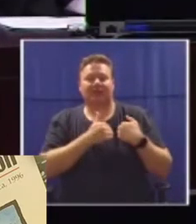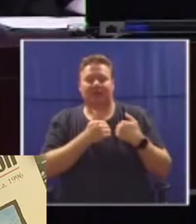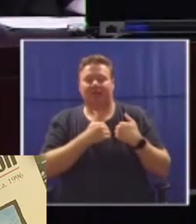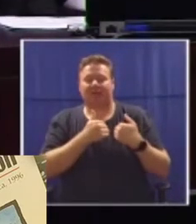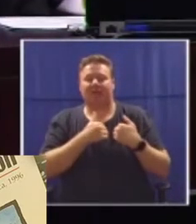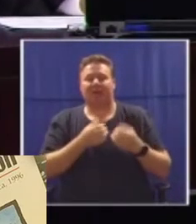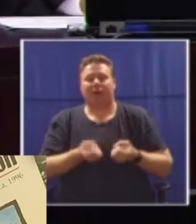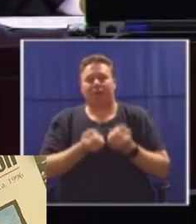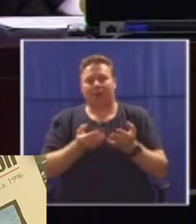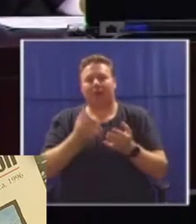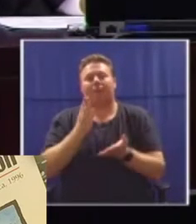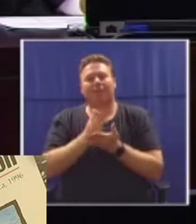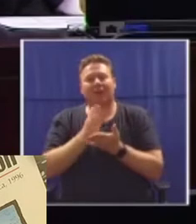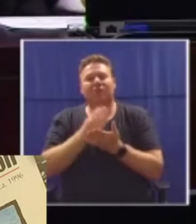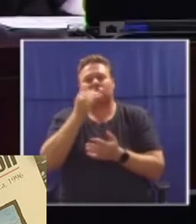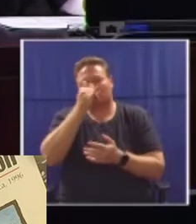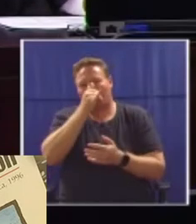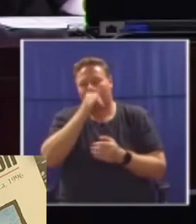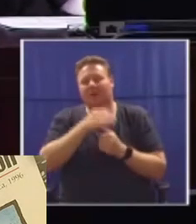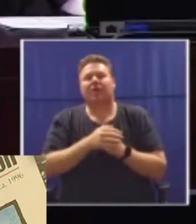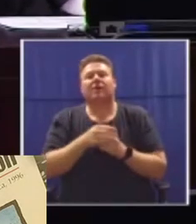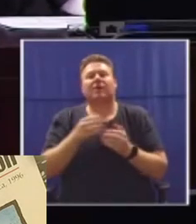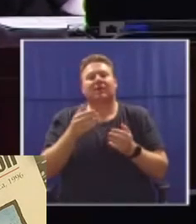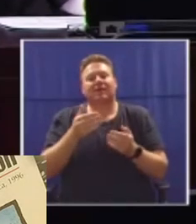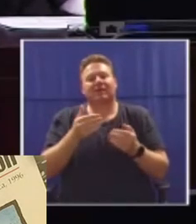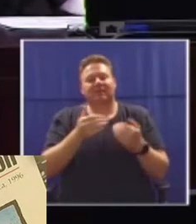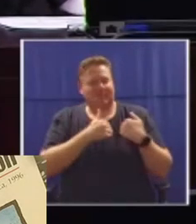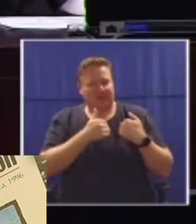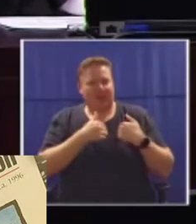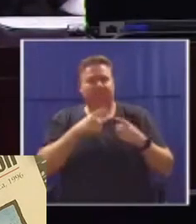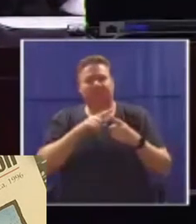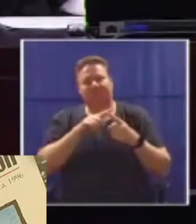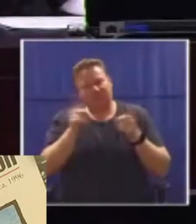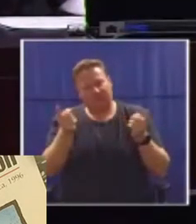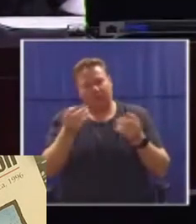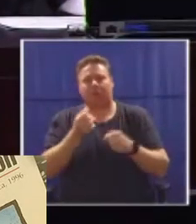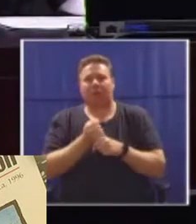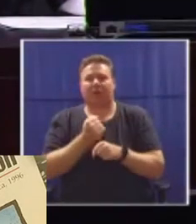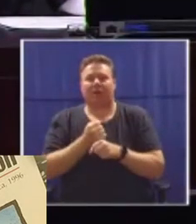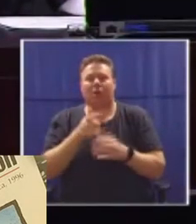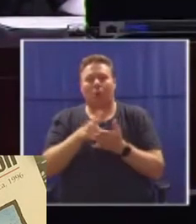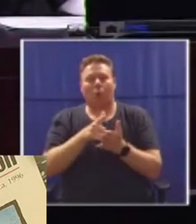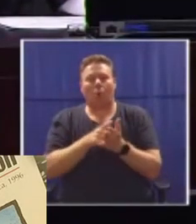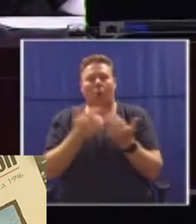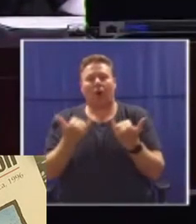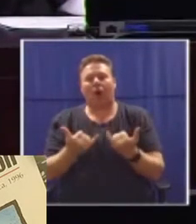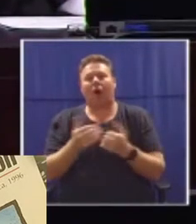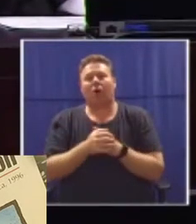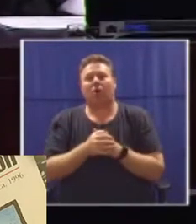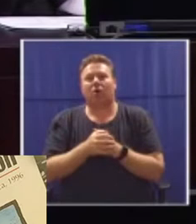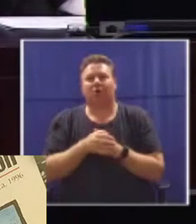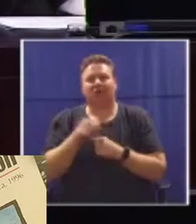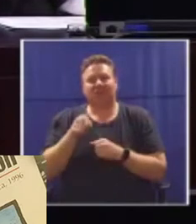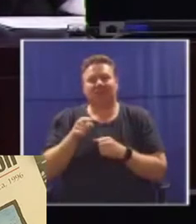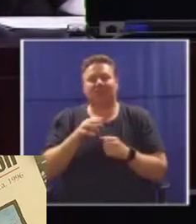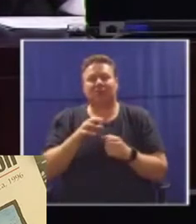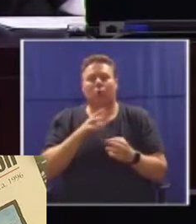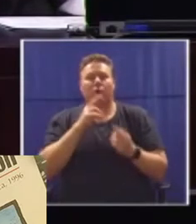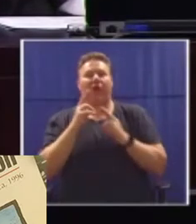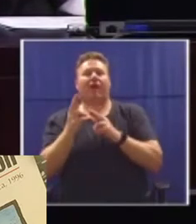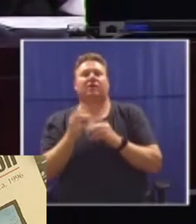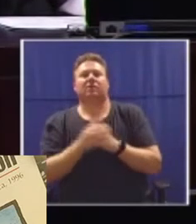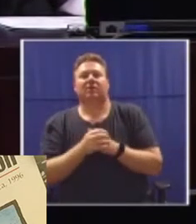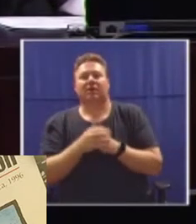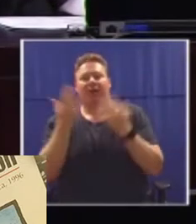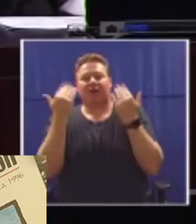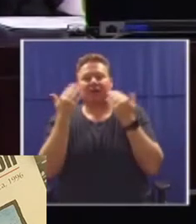a crime, but we need a safe alternative. The law in its current form is purely reactive, and it is